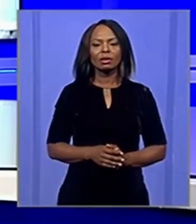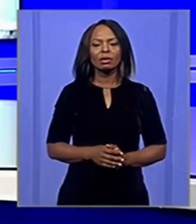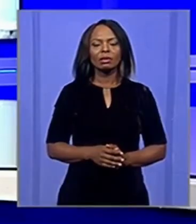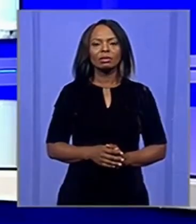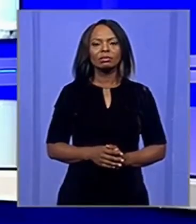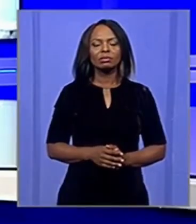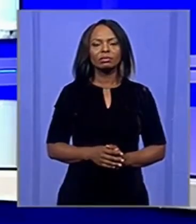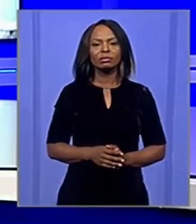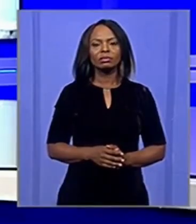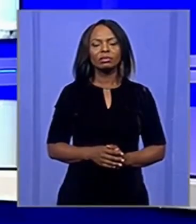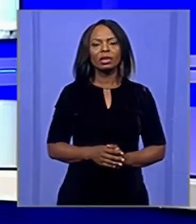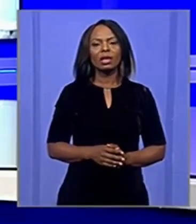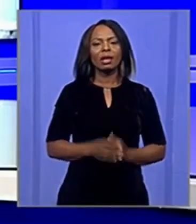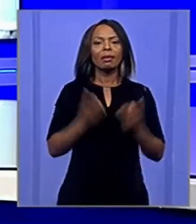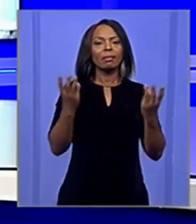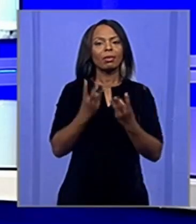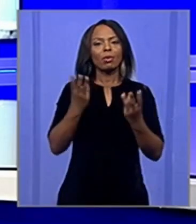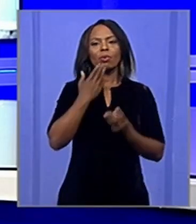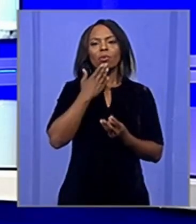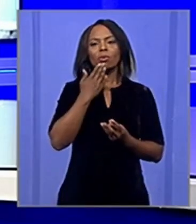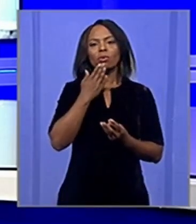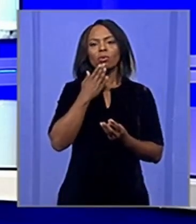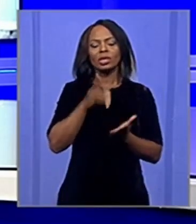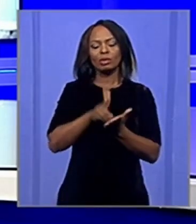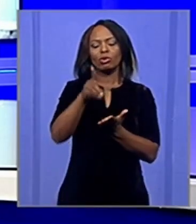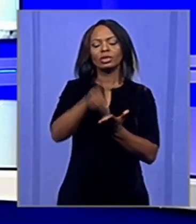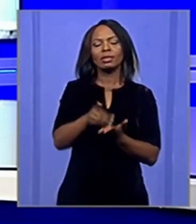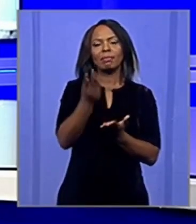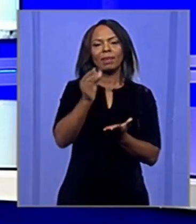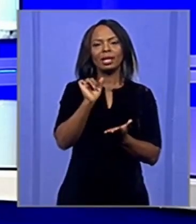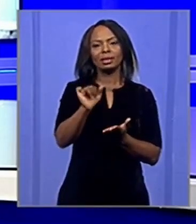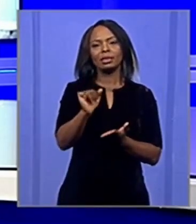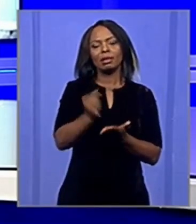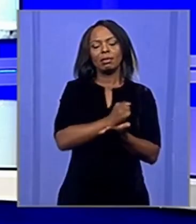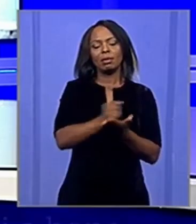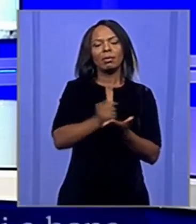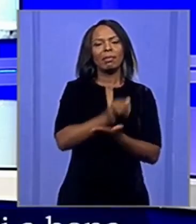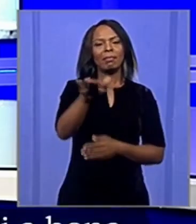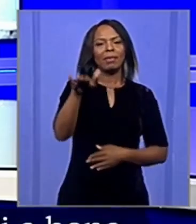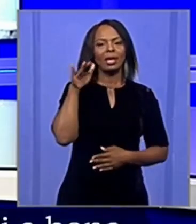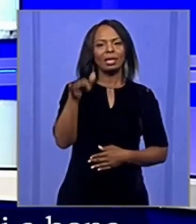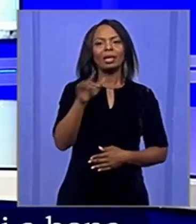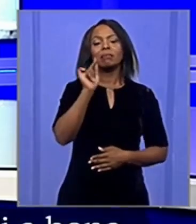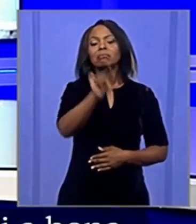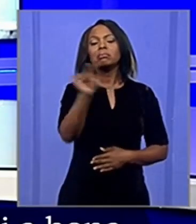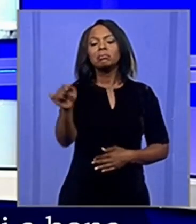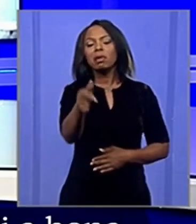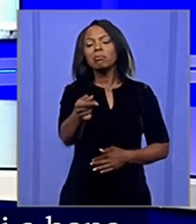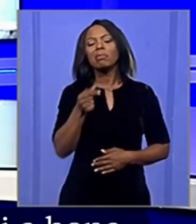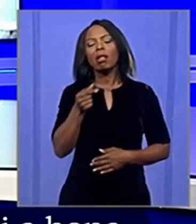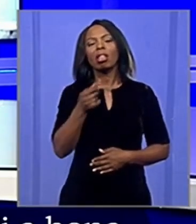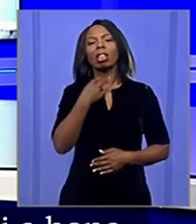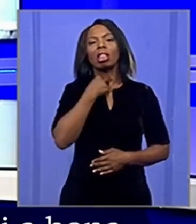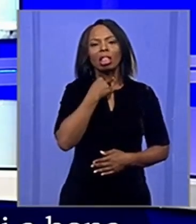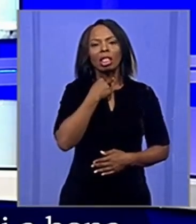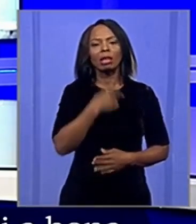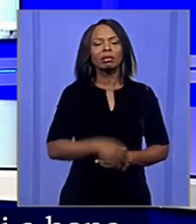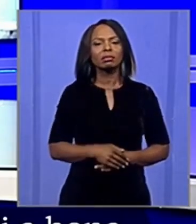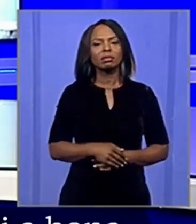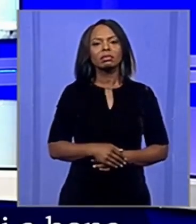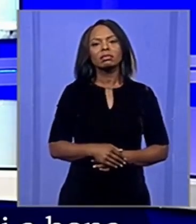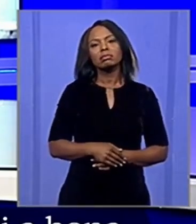Bangwe ba ba tsentseng madi a bone kwa kantorong ya poso ba re ga ba kgone go goga madi a bona. Ba tswa setlhabelo ba ba karetsang